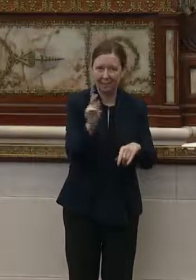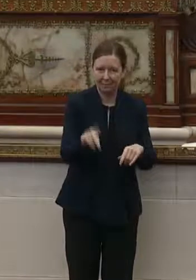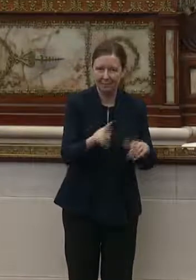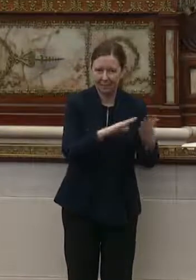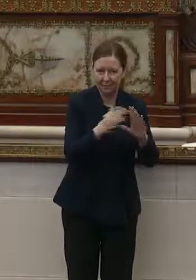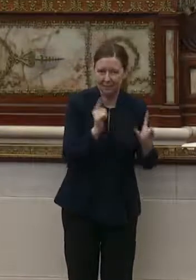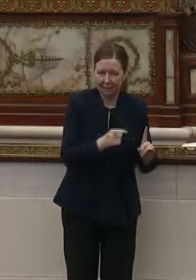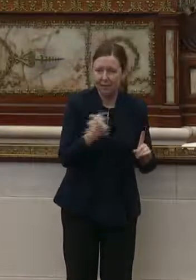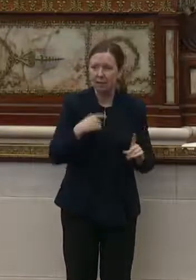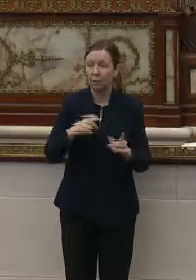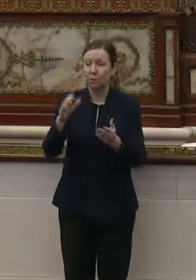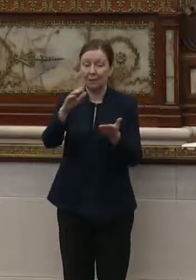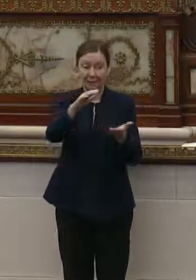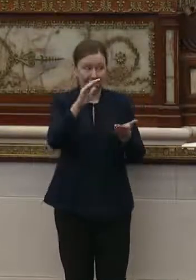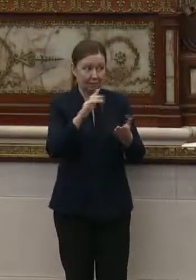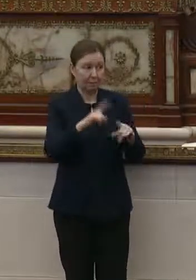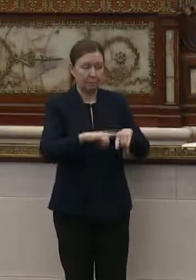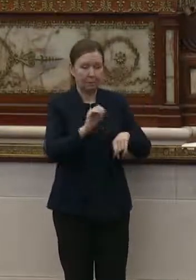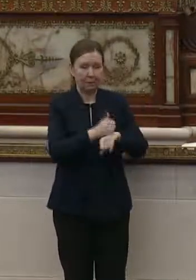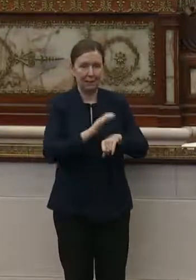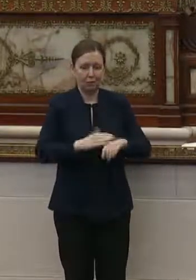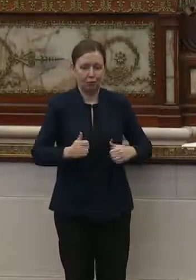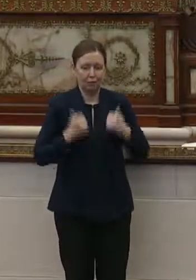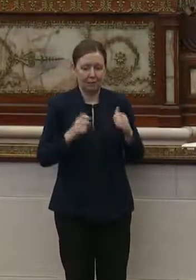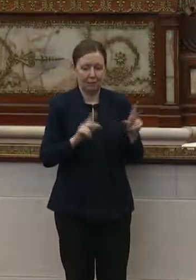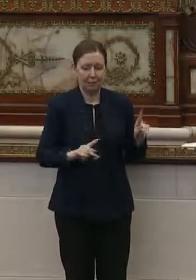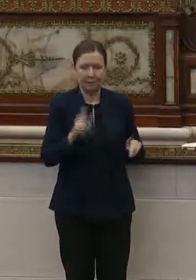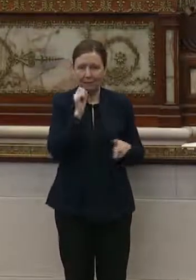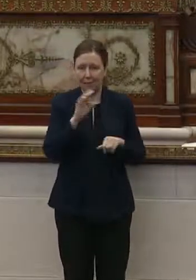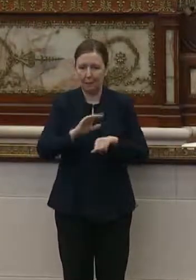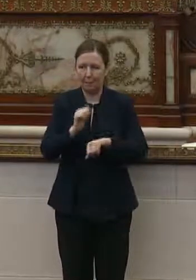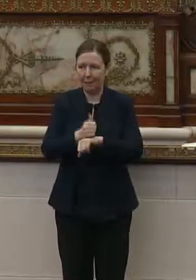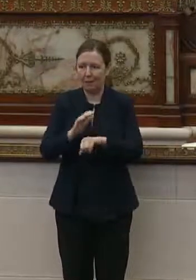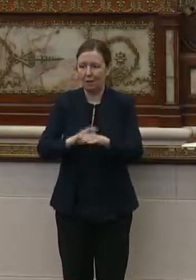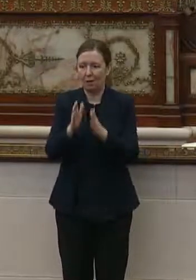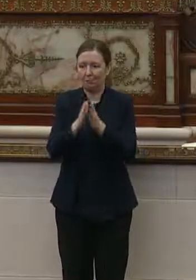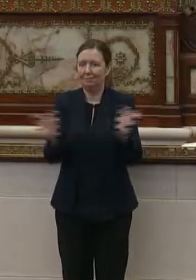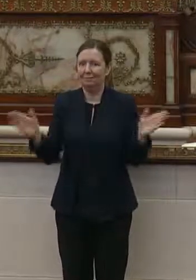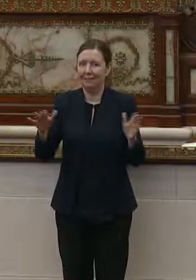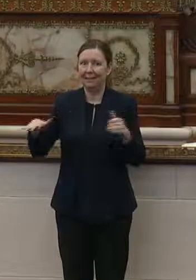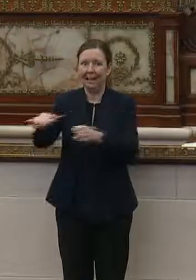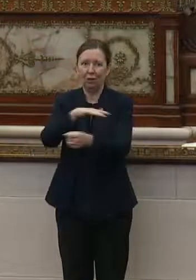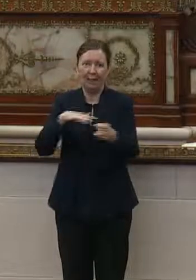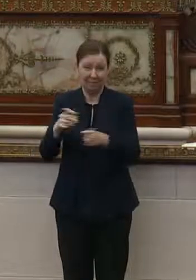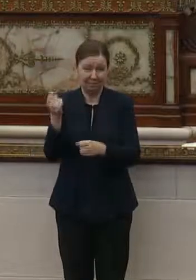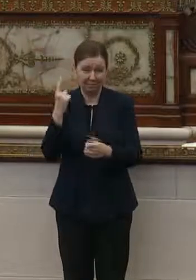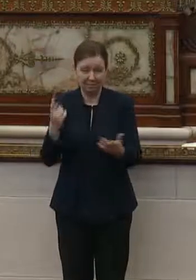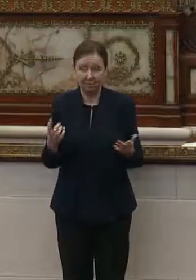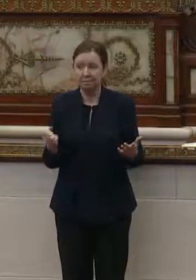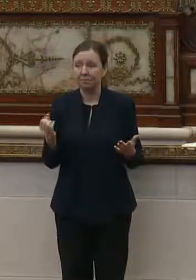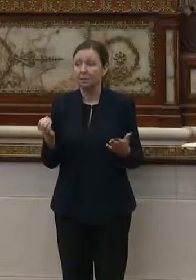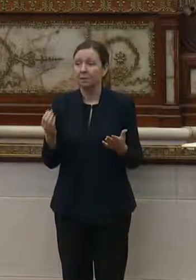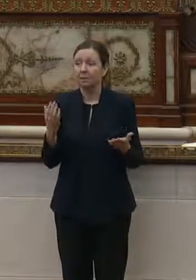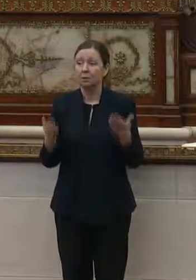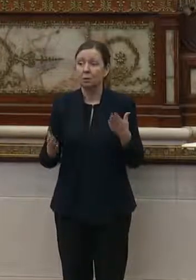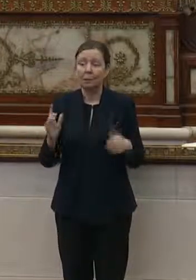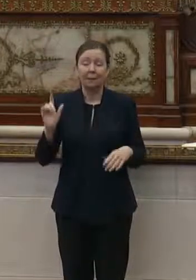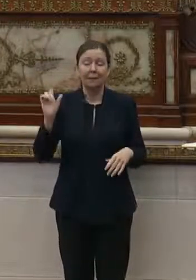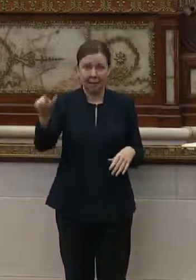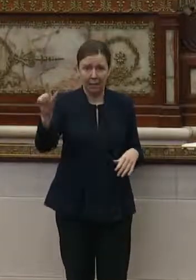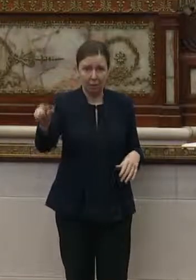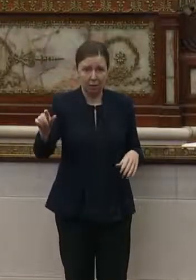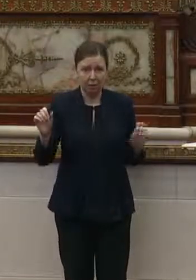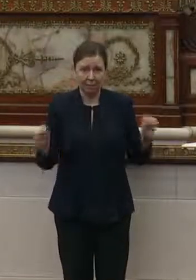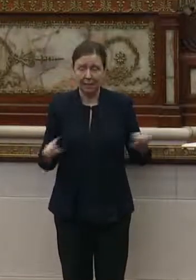are allocated vaccine based upon our resident population, not based upon the metropolitan area. So there may be a role down the line,